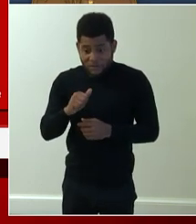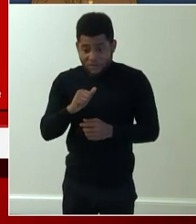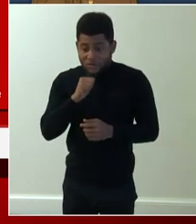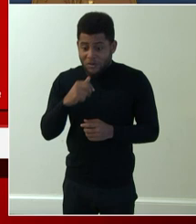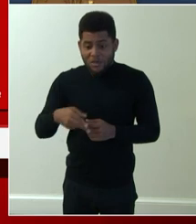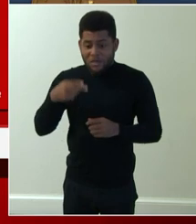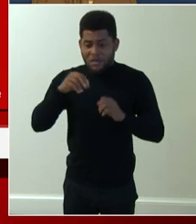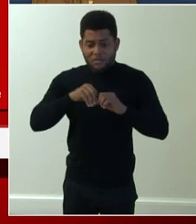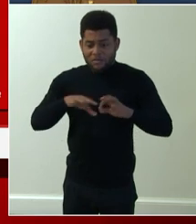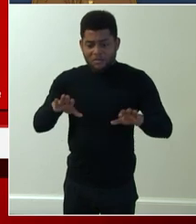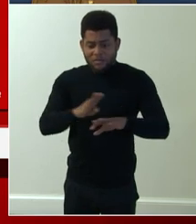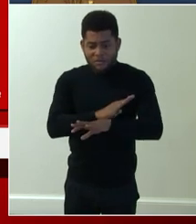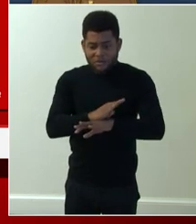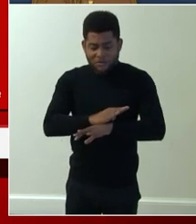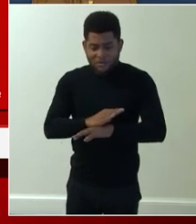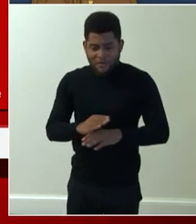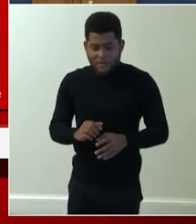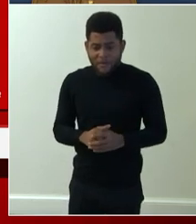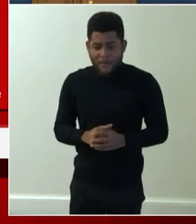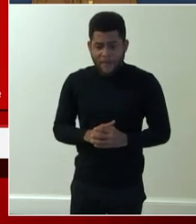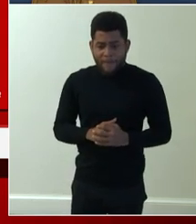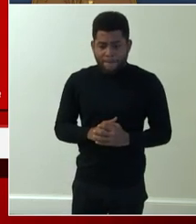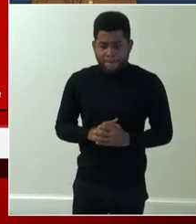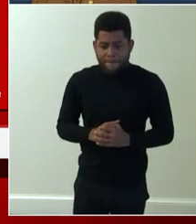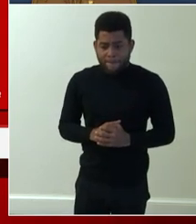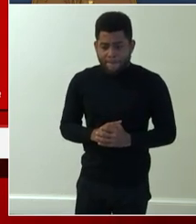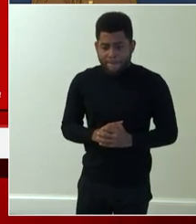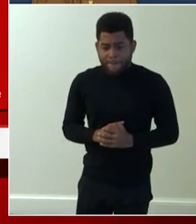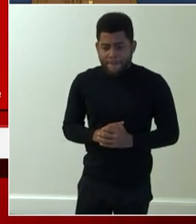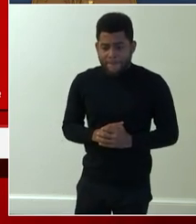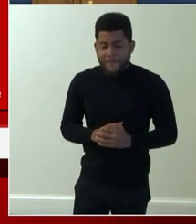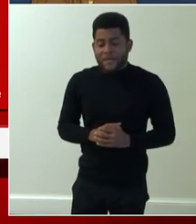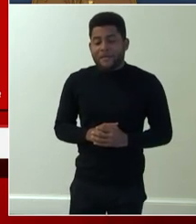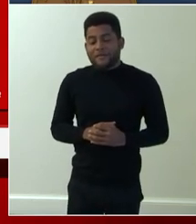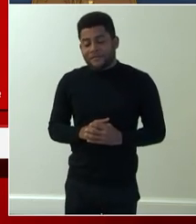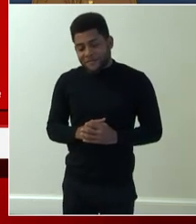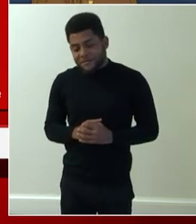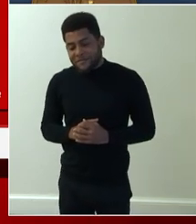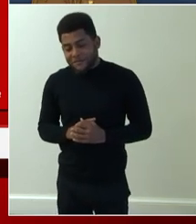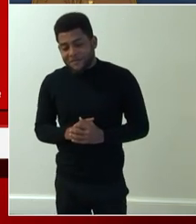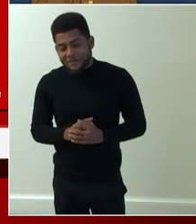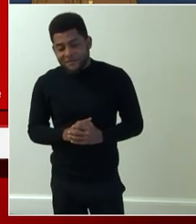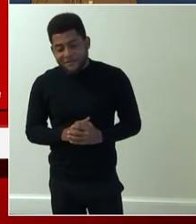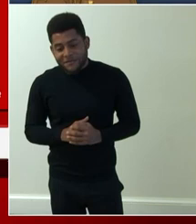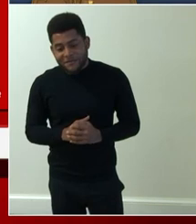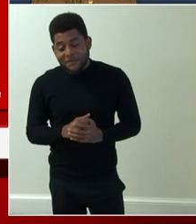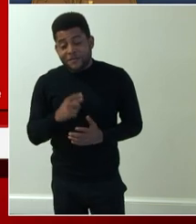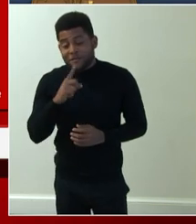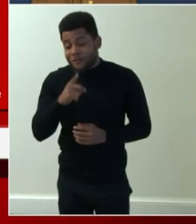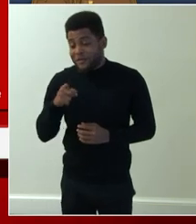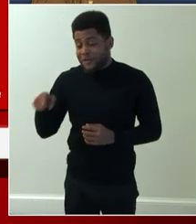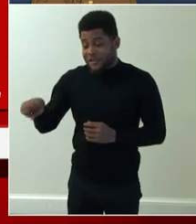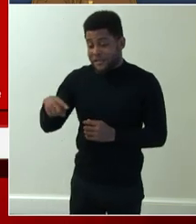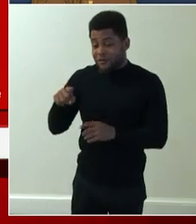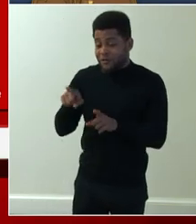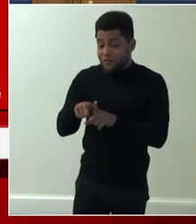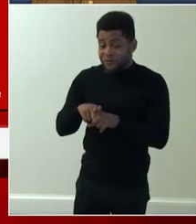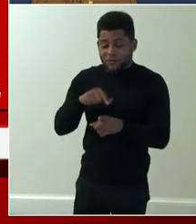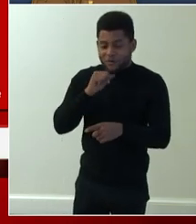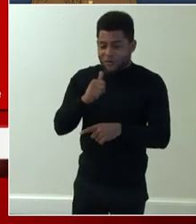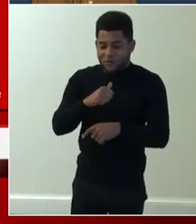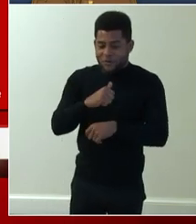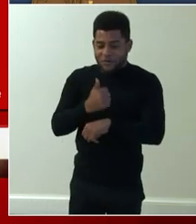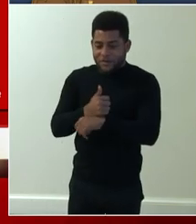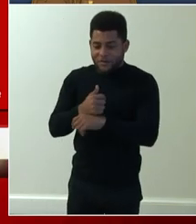businesses for COVID. Well, listen, they also aren't instituting a mask mandate in